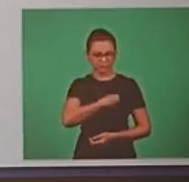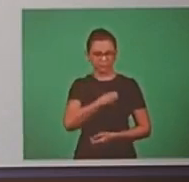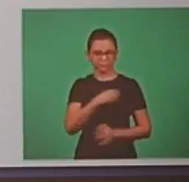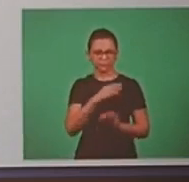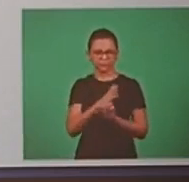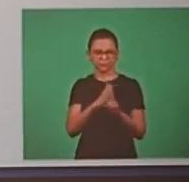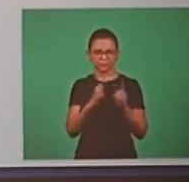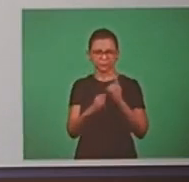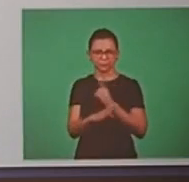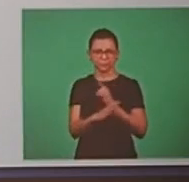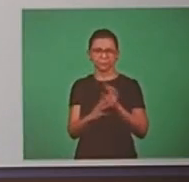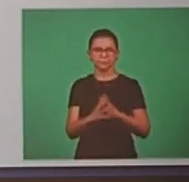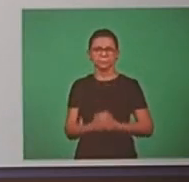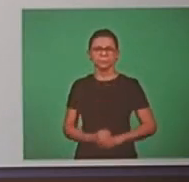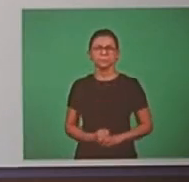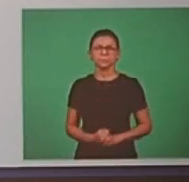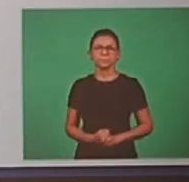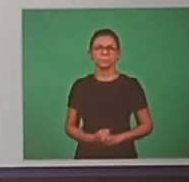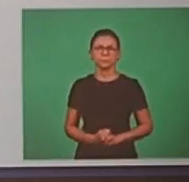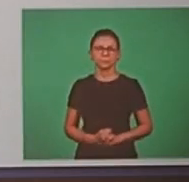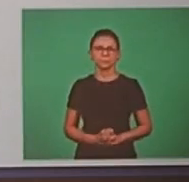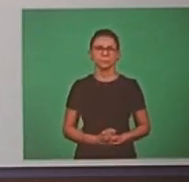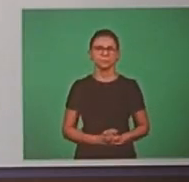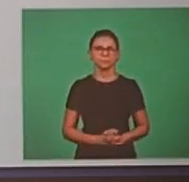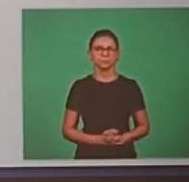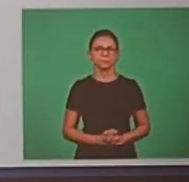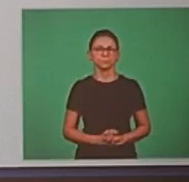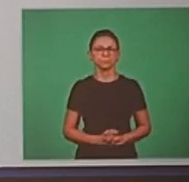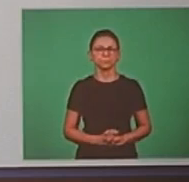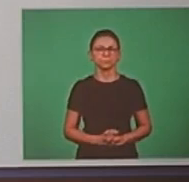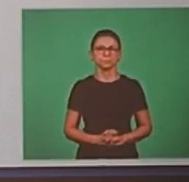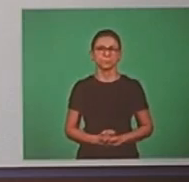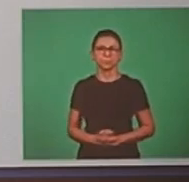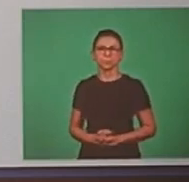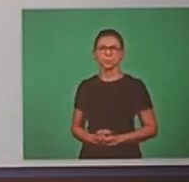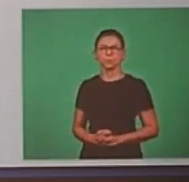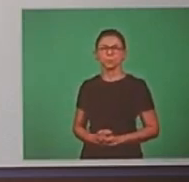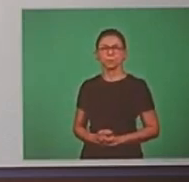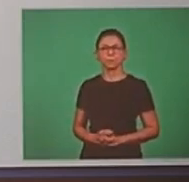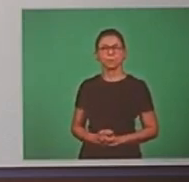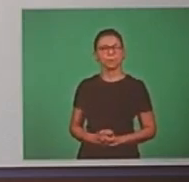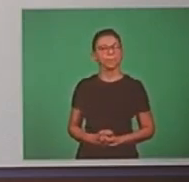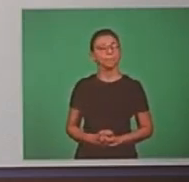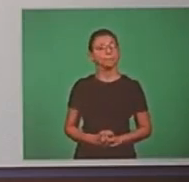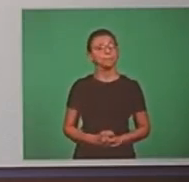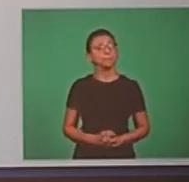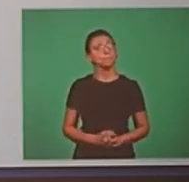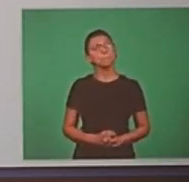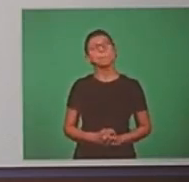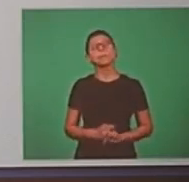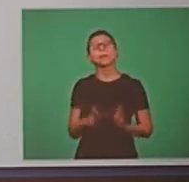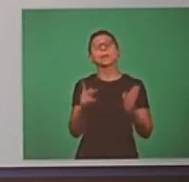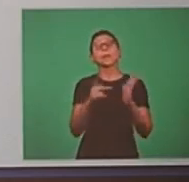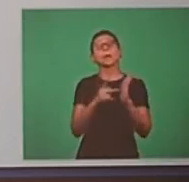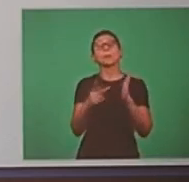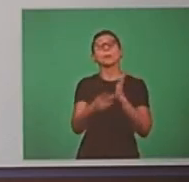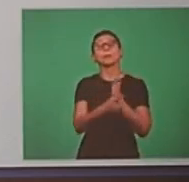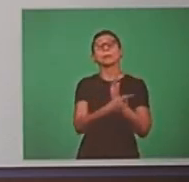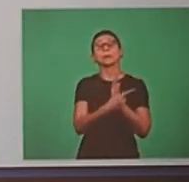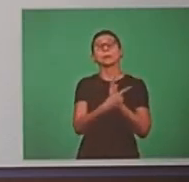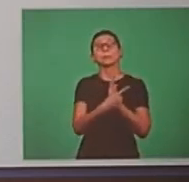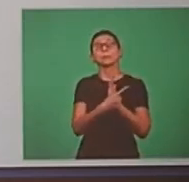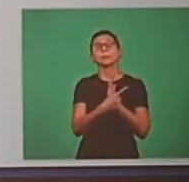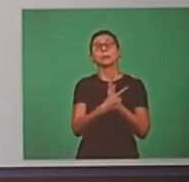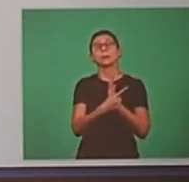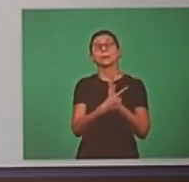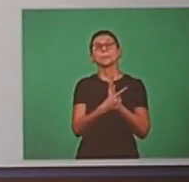participate on this Sunday school teaching. The question is, what is the emphasis of the parable for this time,